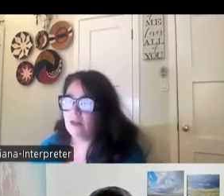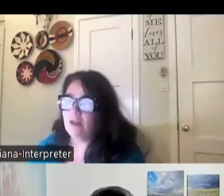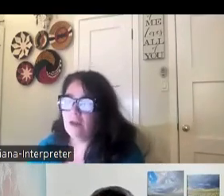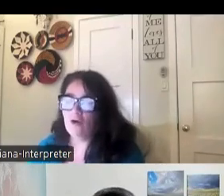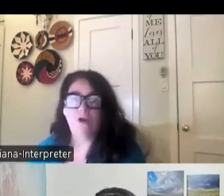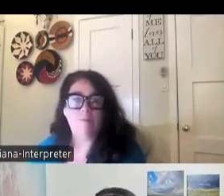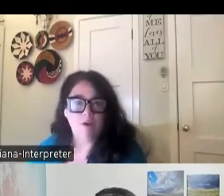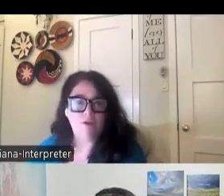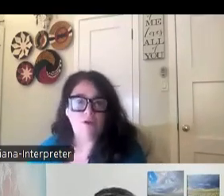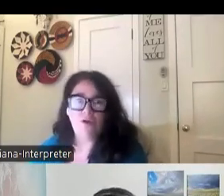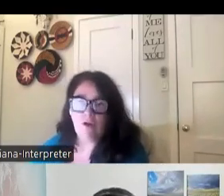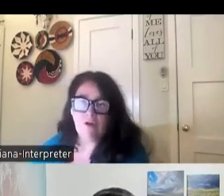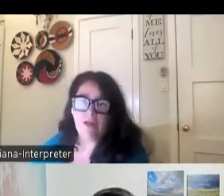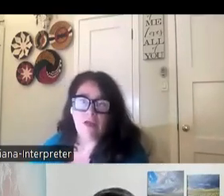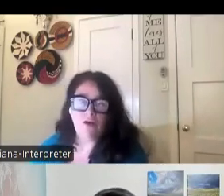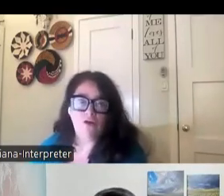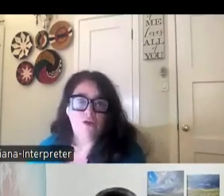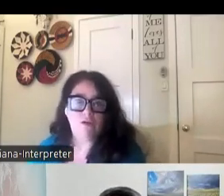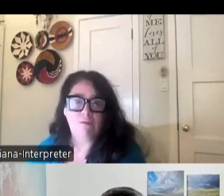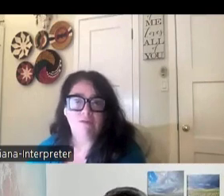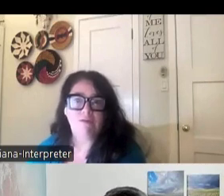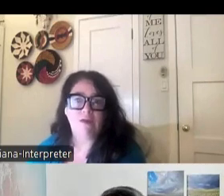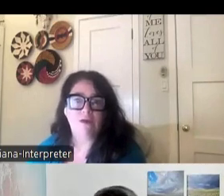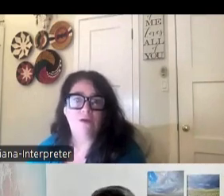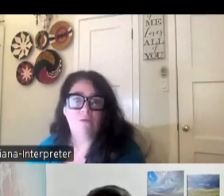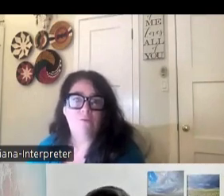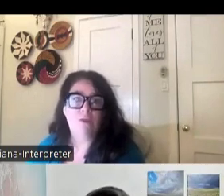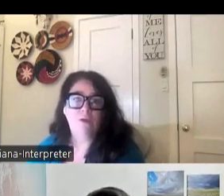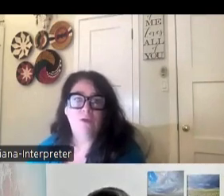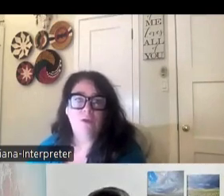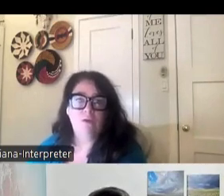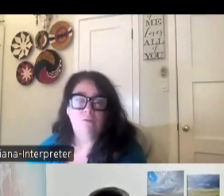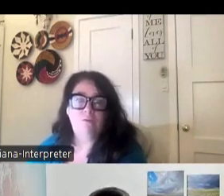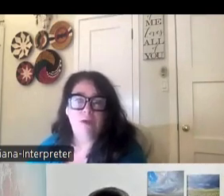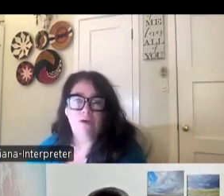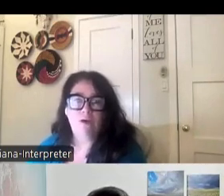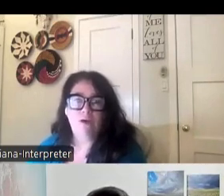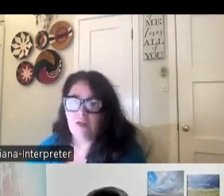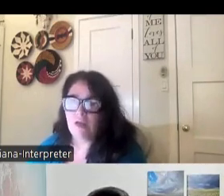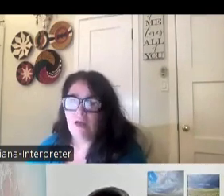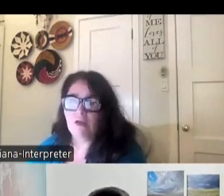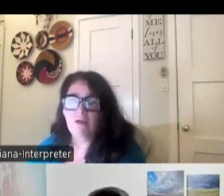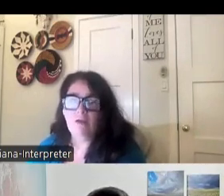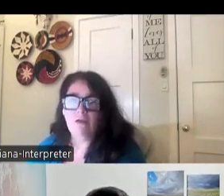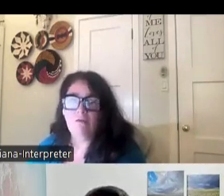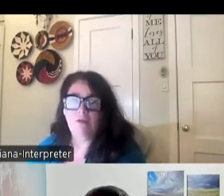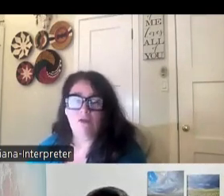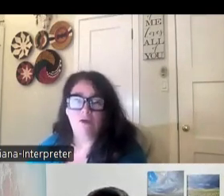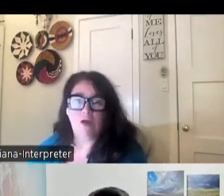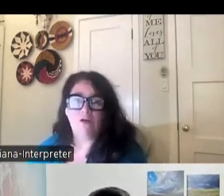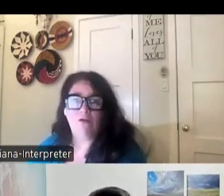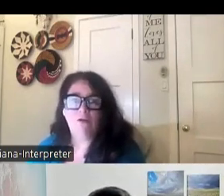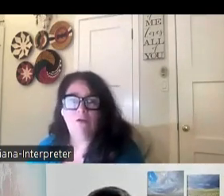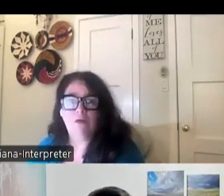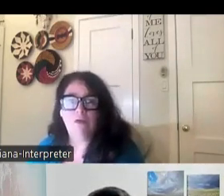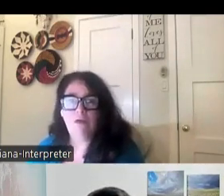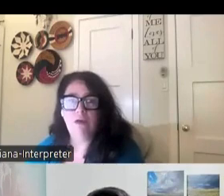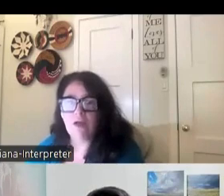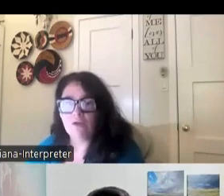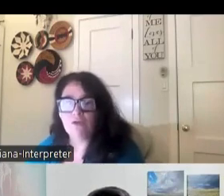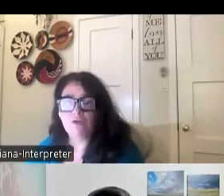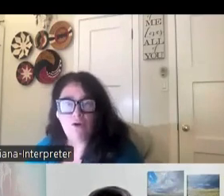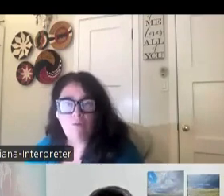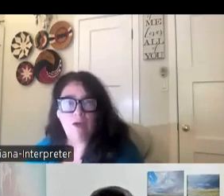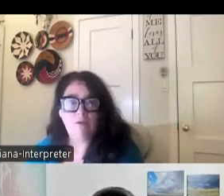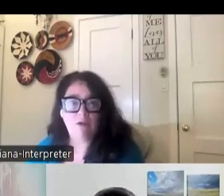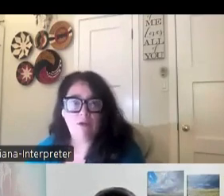fog in a warming world. By the way, I just threw this plot for Sonoma County in to replace the San Francisco one. And as you